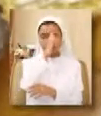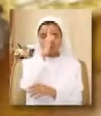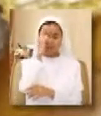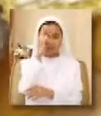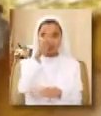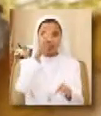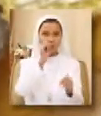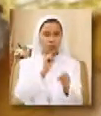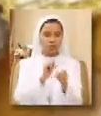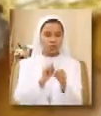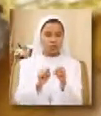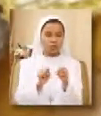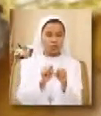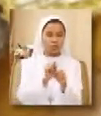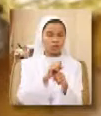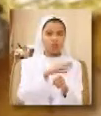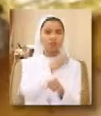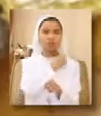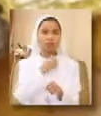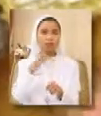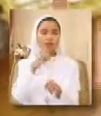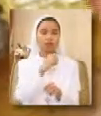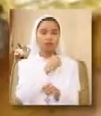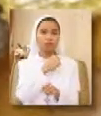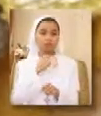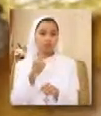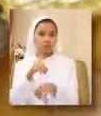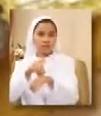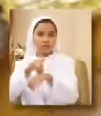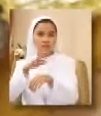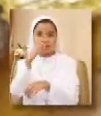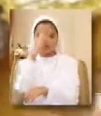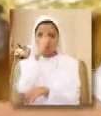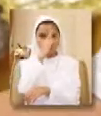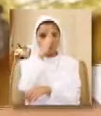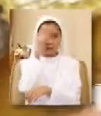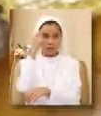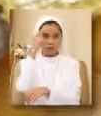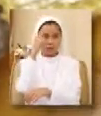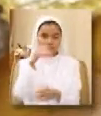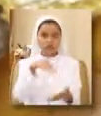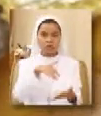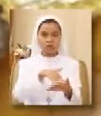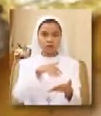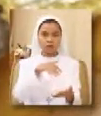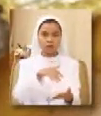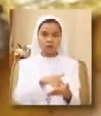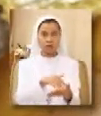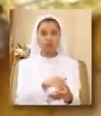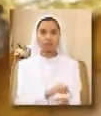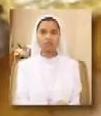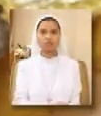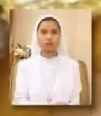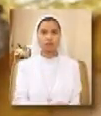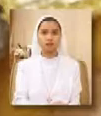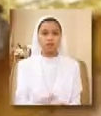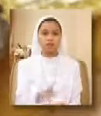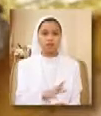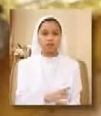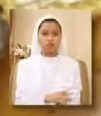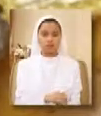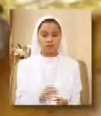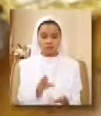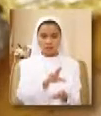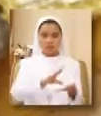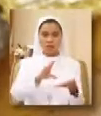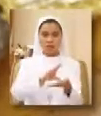seminarians or priests from other dioceses of the world, you know, nagpapadala doon. Even yung propaganda fide, no? At mga centers